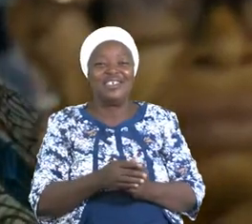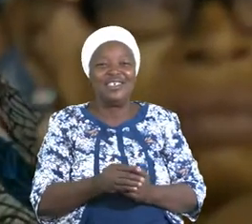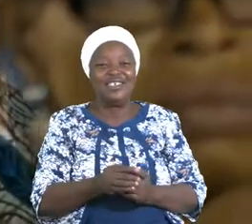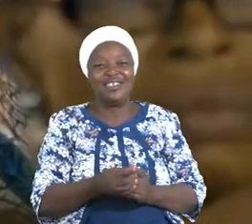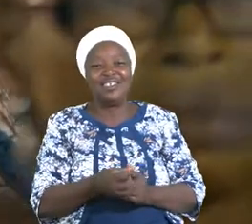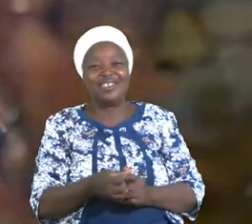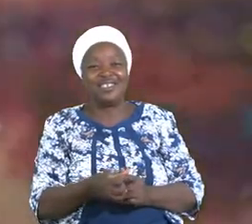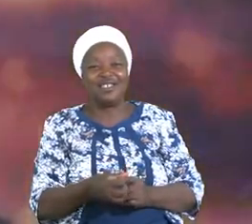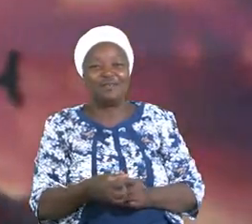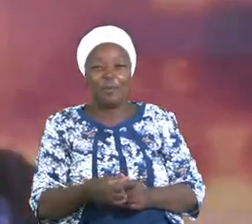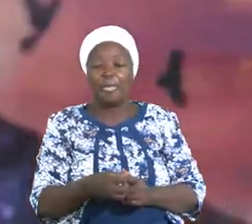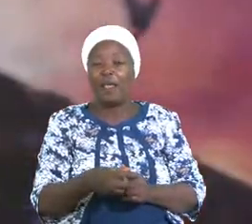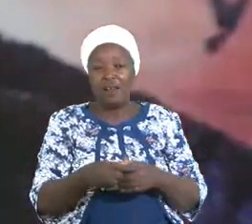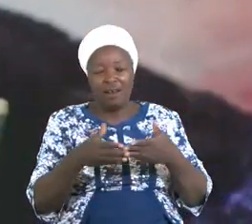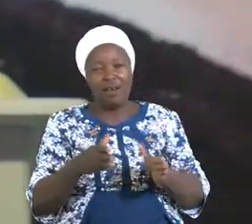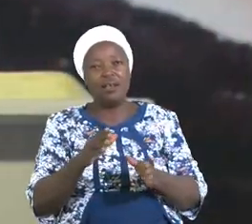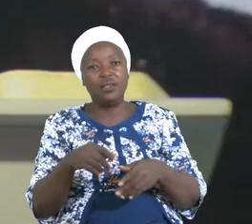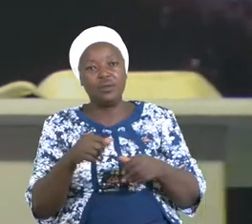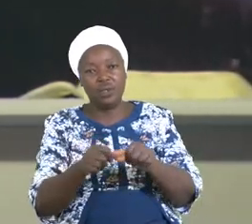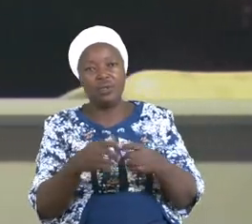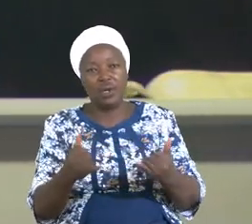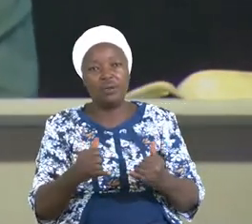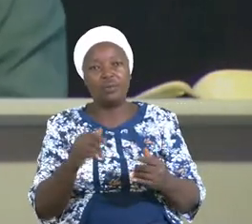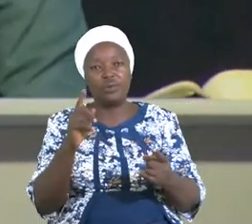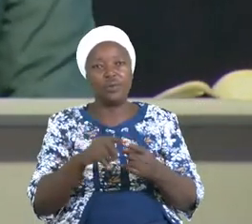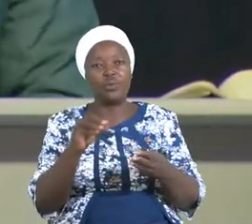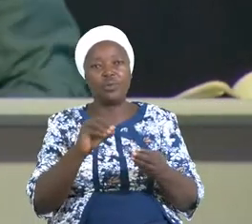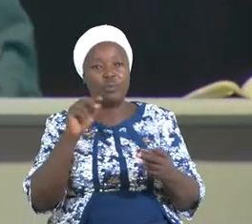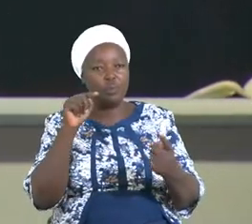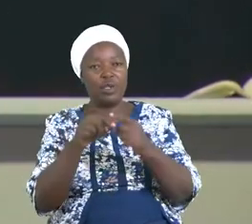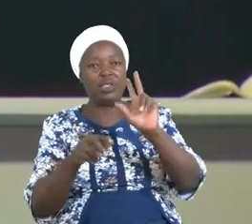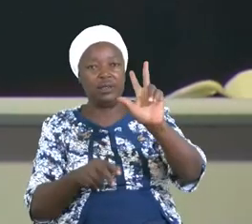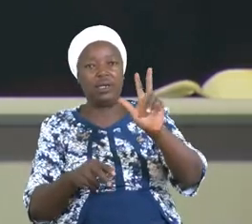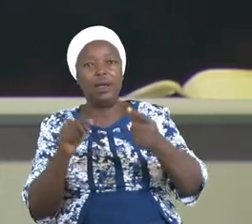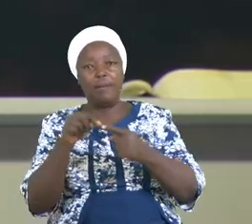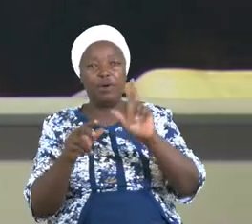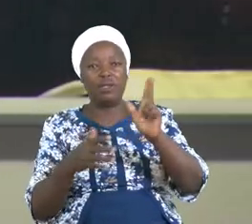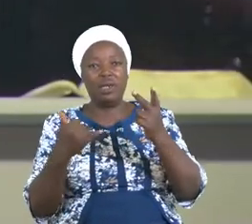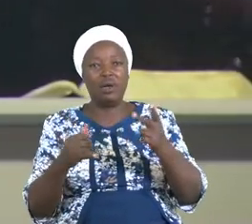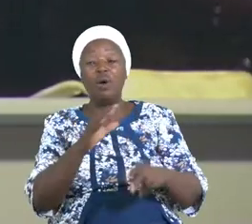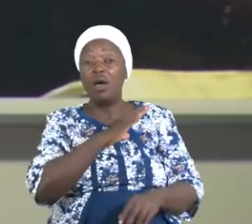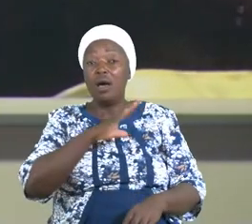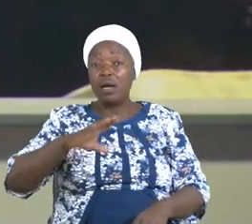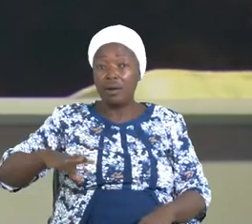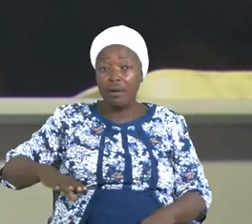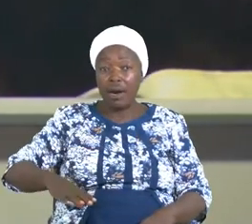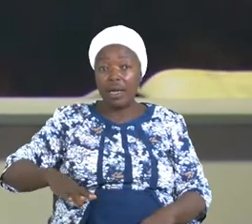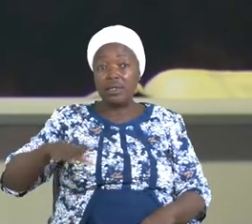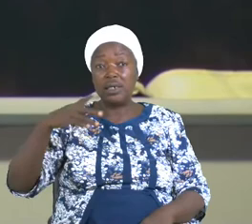Let's go back. Let's go now to point number three. Point number three, Christ, the